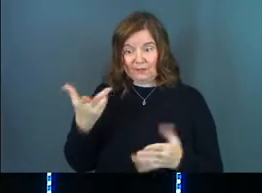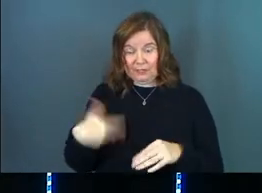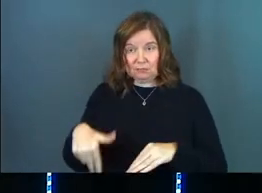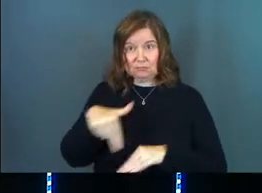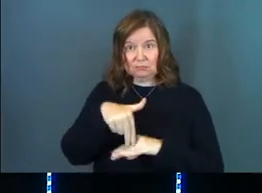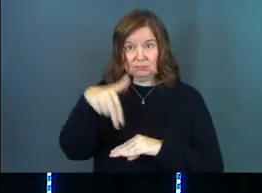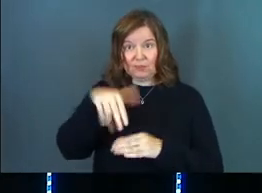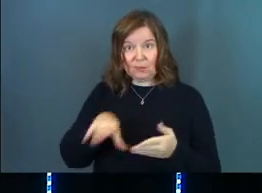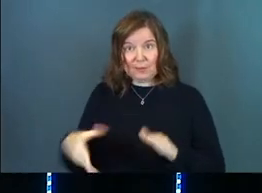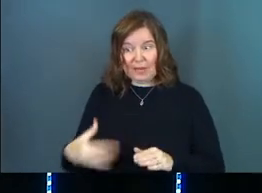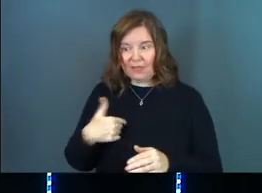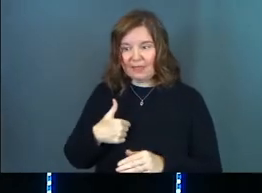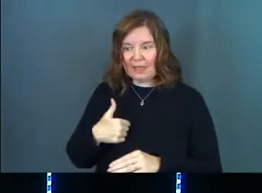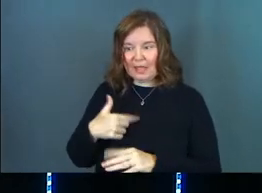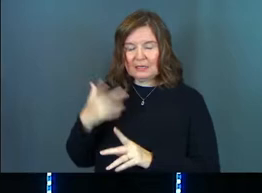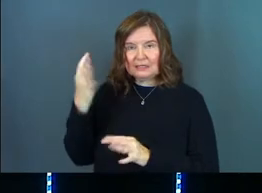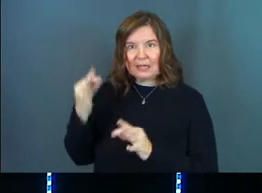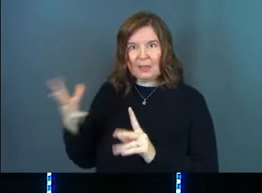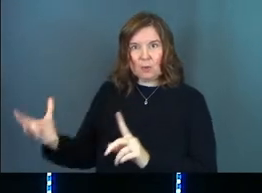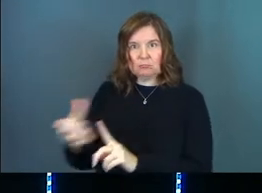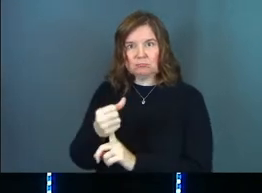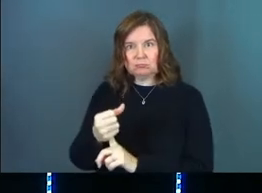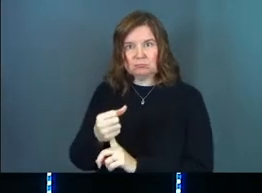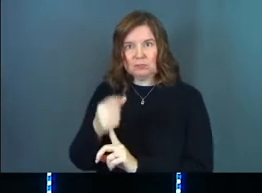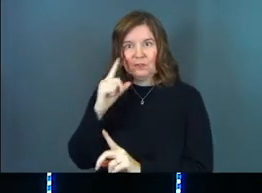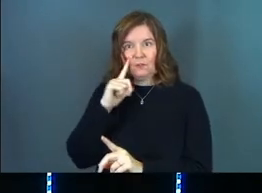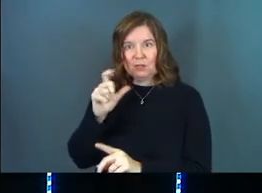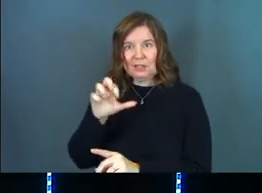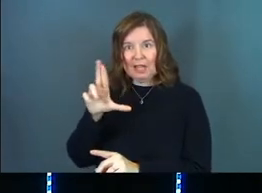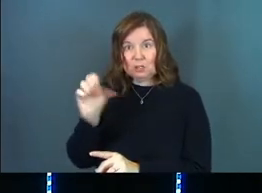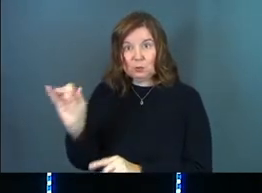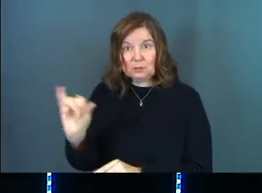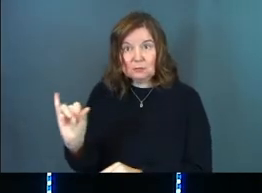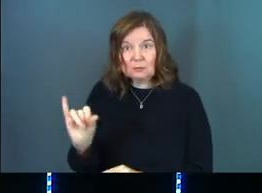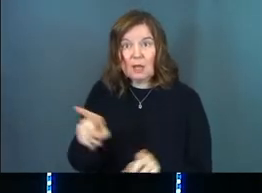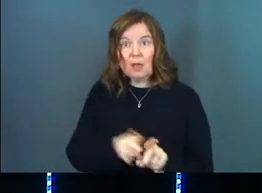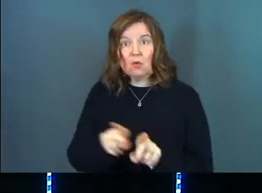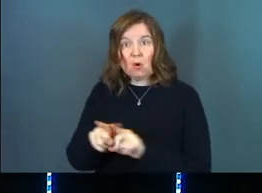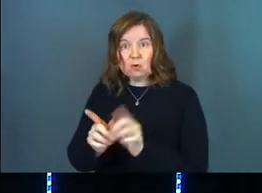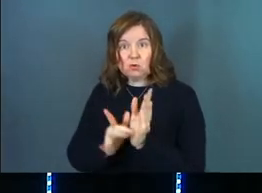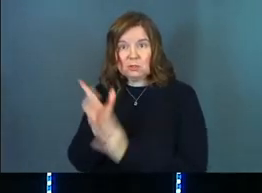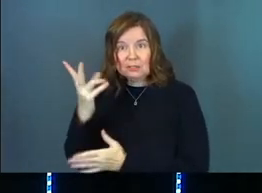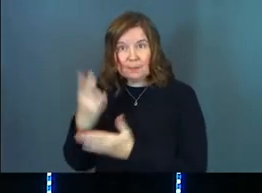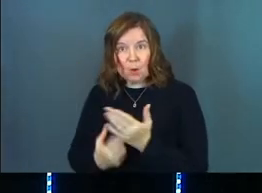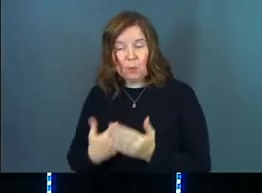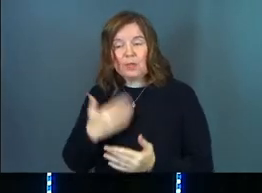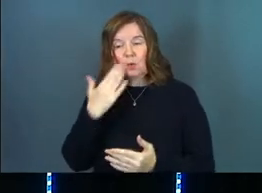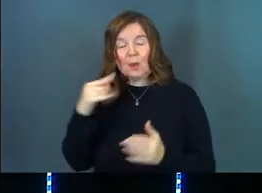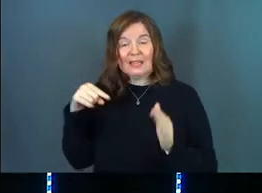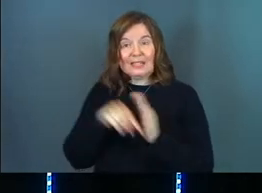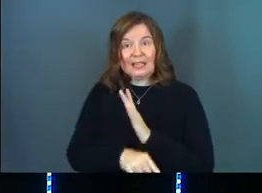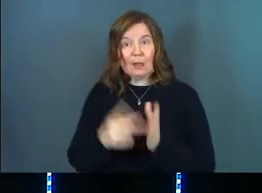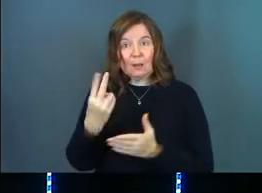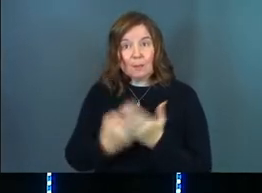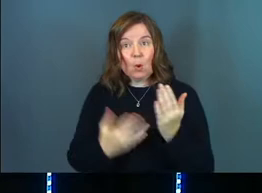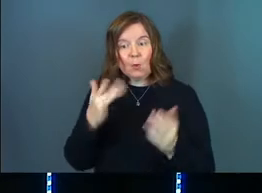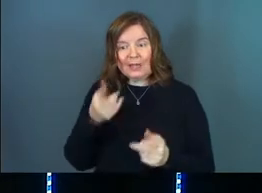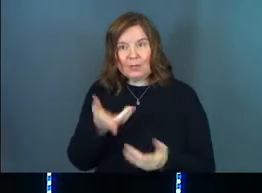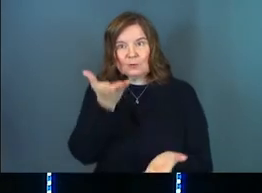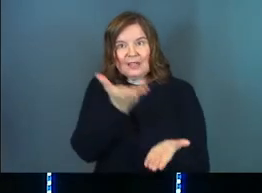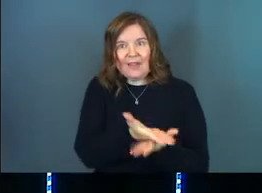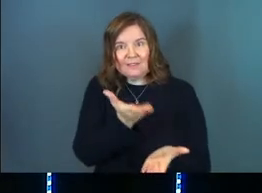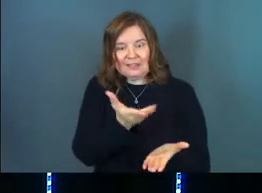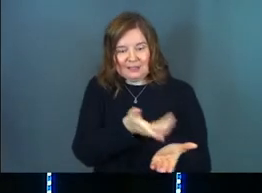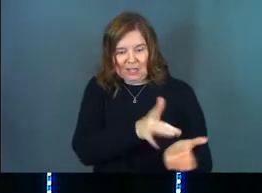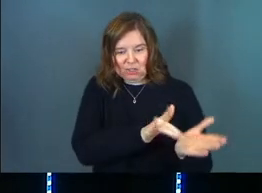from the dead, that they actually put a warrant out for Lazarus's arrest as well as Jesus. They knew they had to kill him because he was the